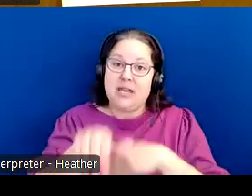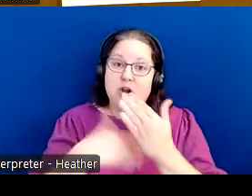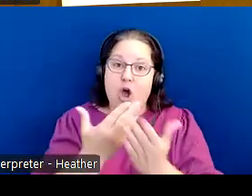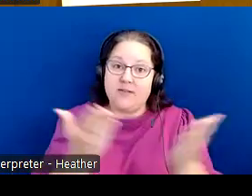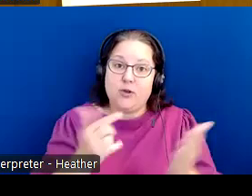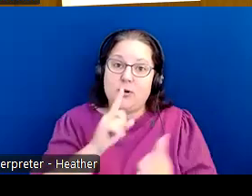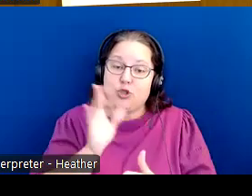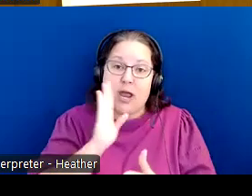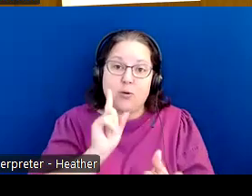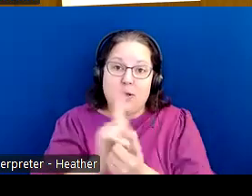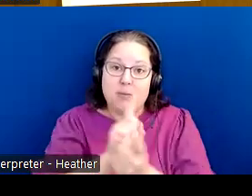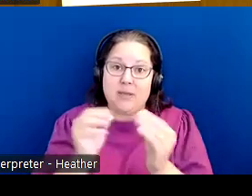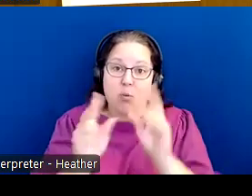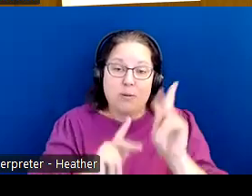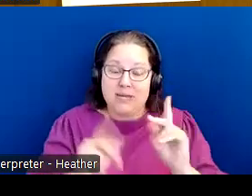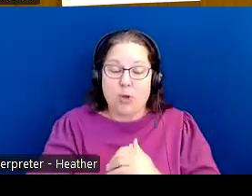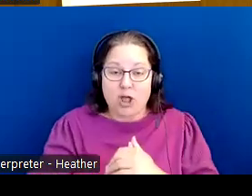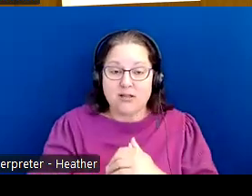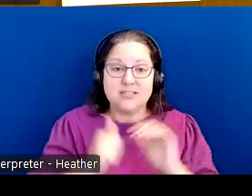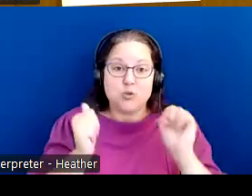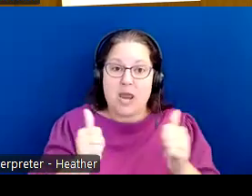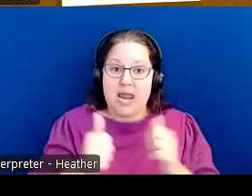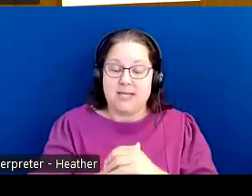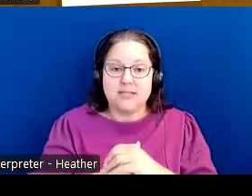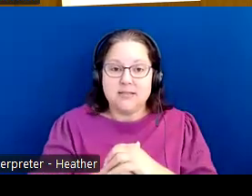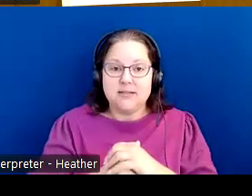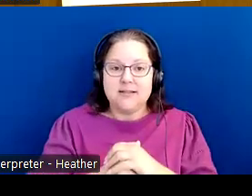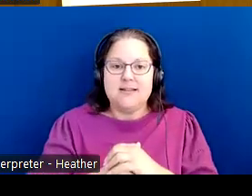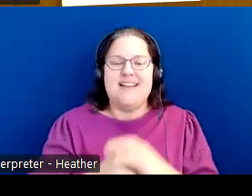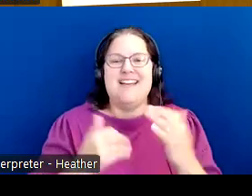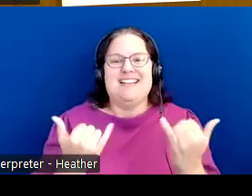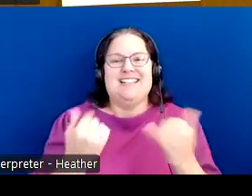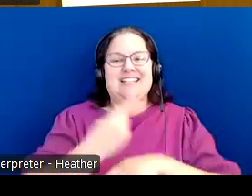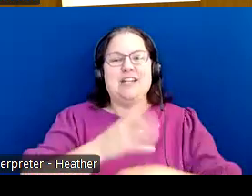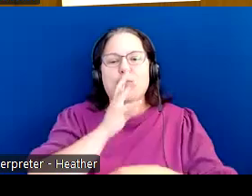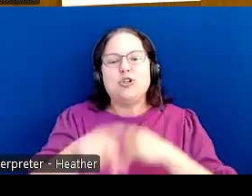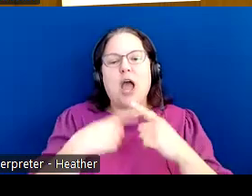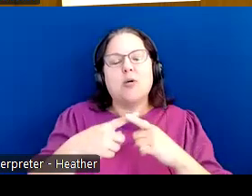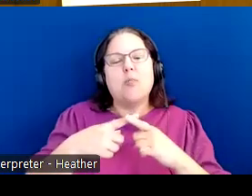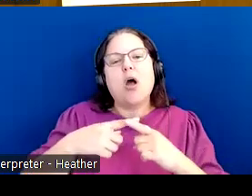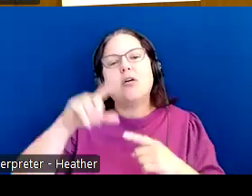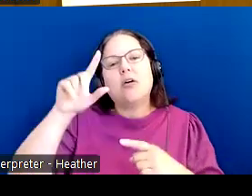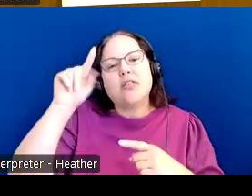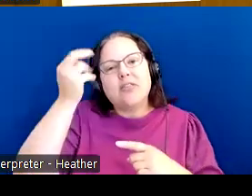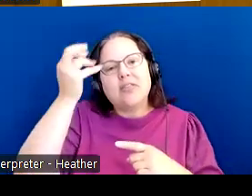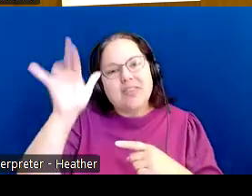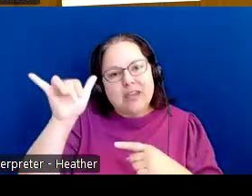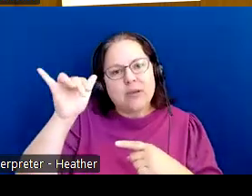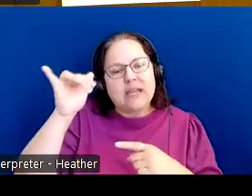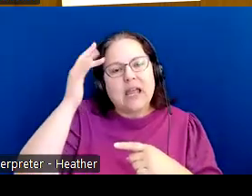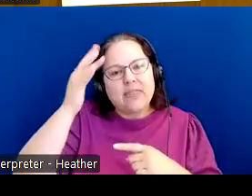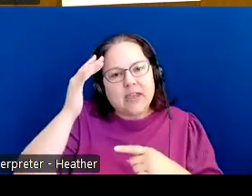you. I'm going to talk today about different theoretical models of